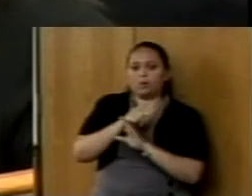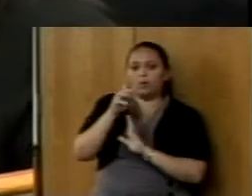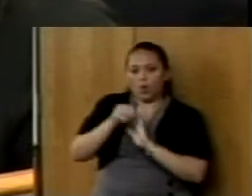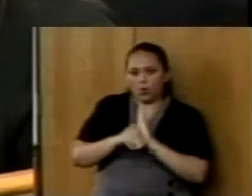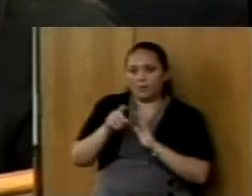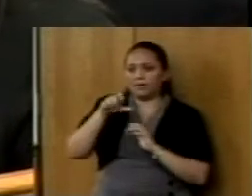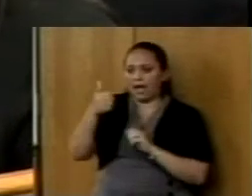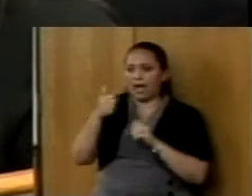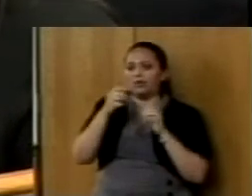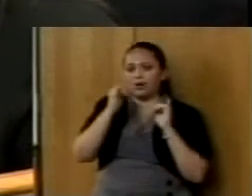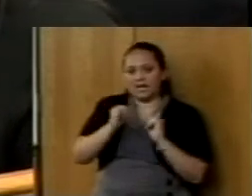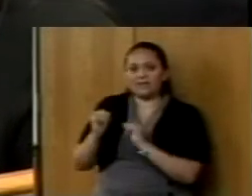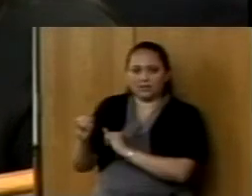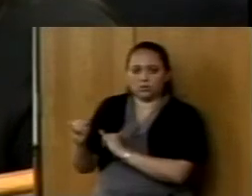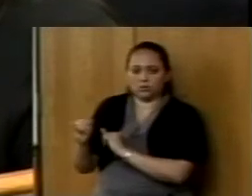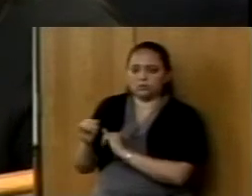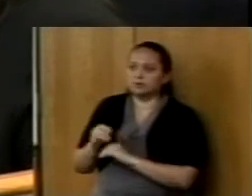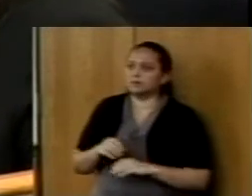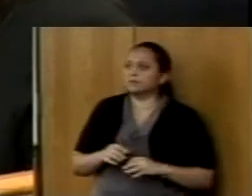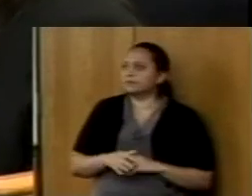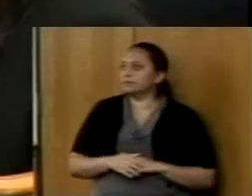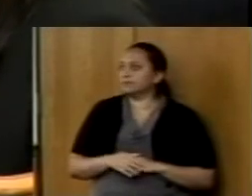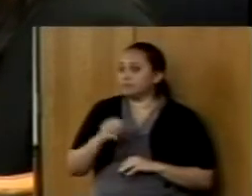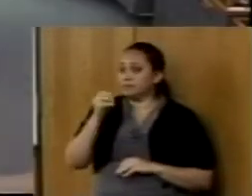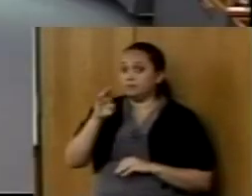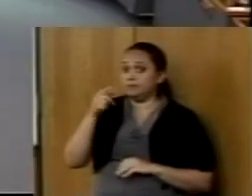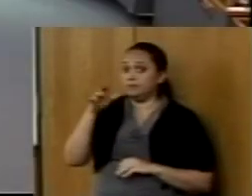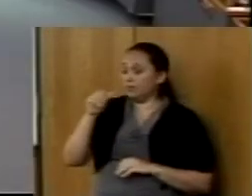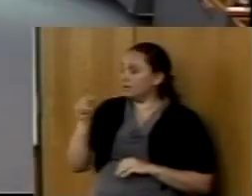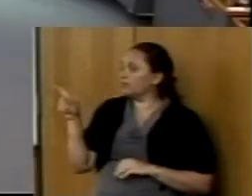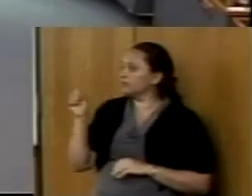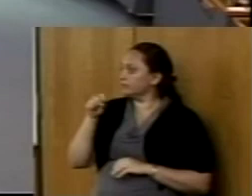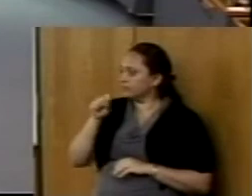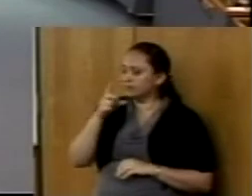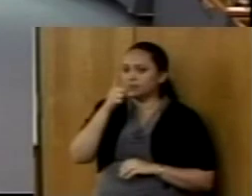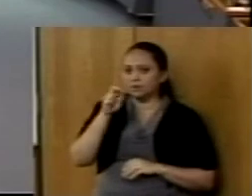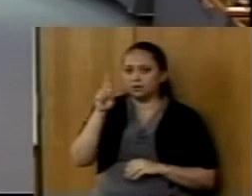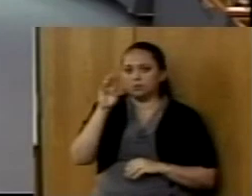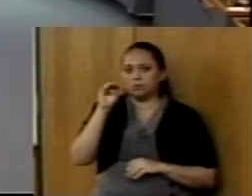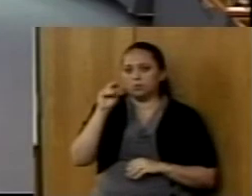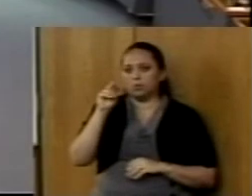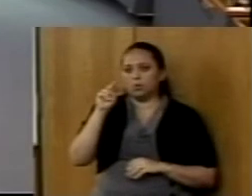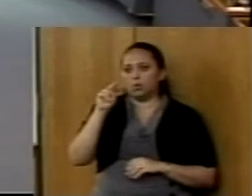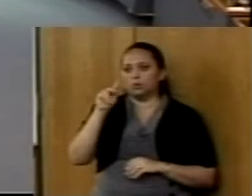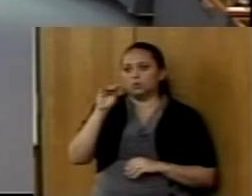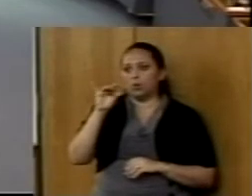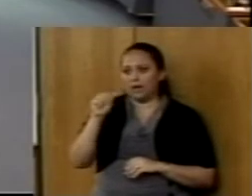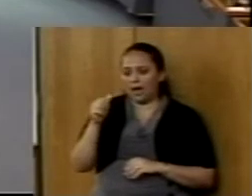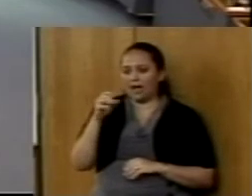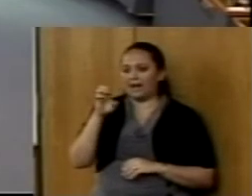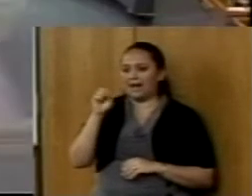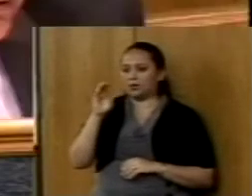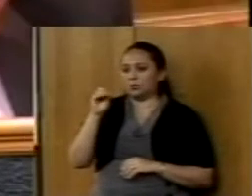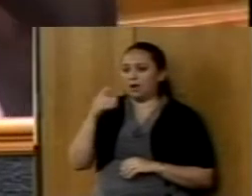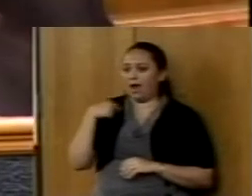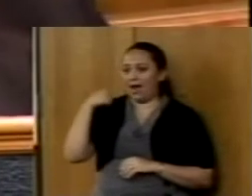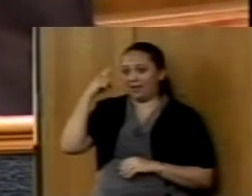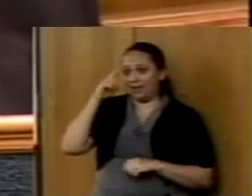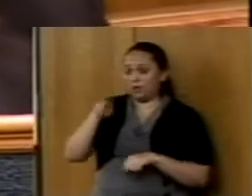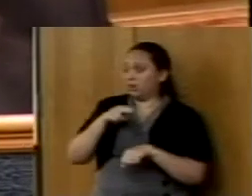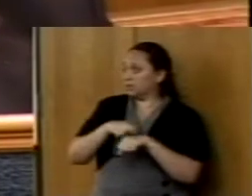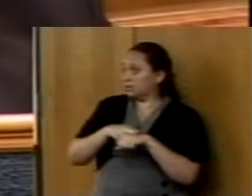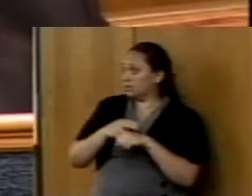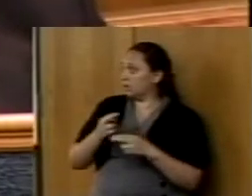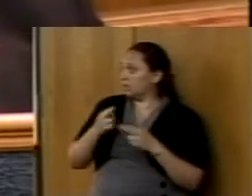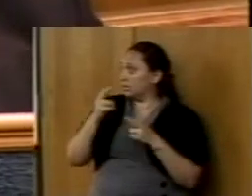the other individuals Mr. Garcia? involved in the program. Dr. Montoya, Dr. Escobedo, if I may, I think that the original recommendation by our staff attorney